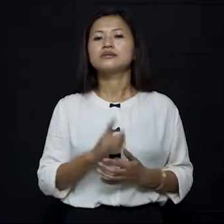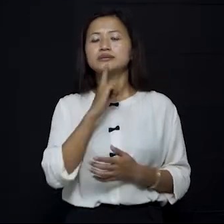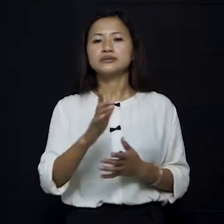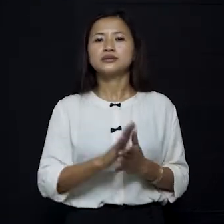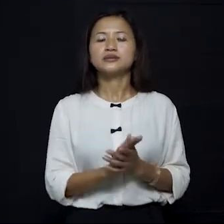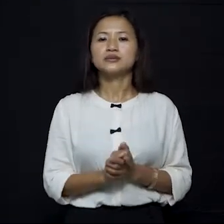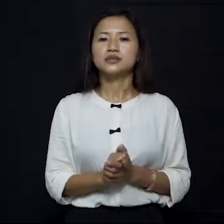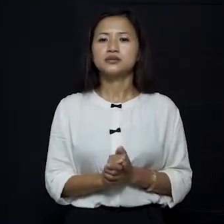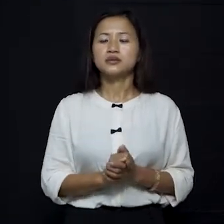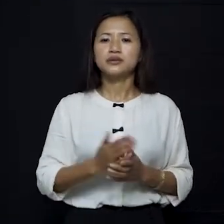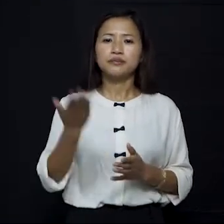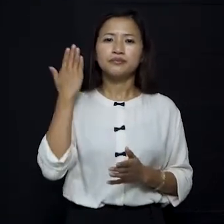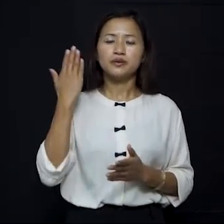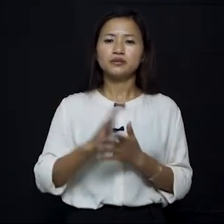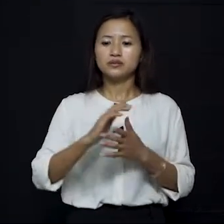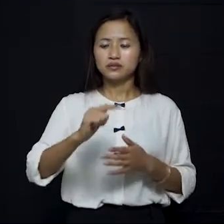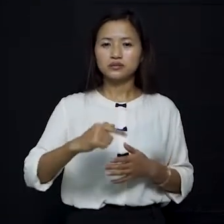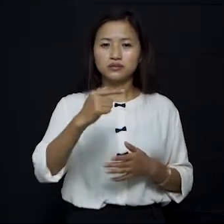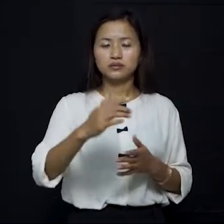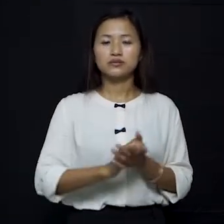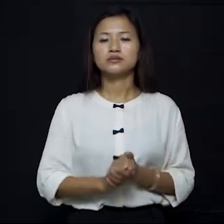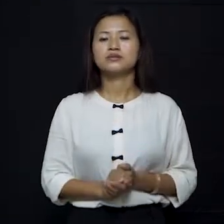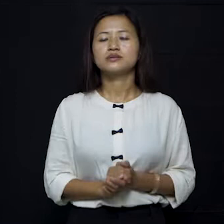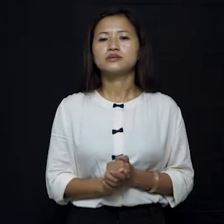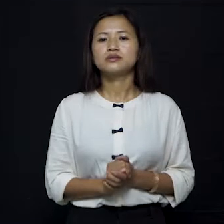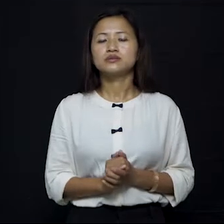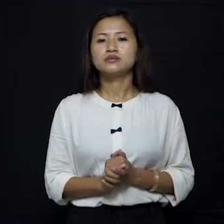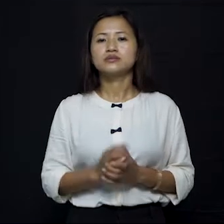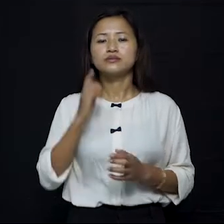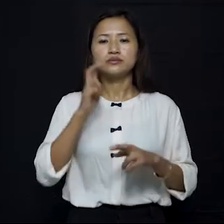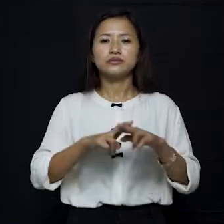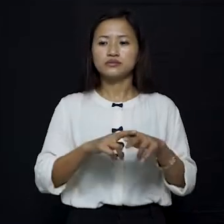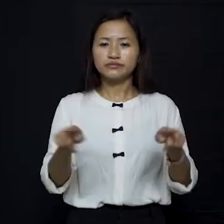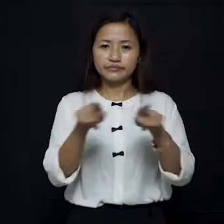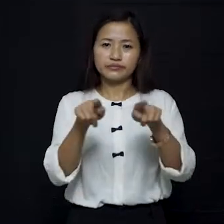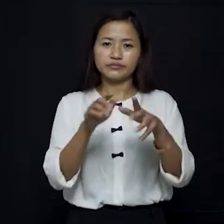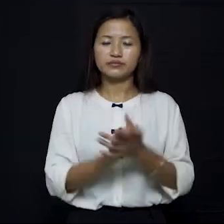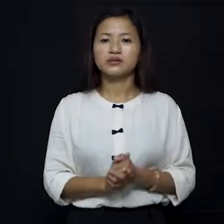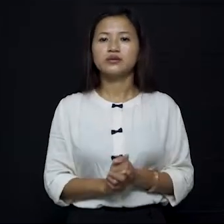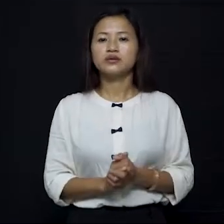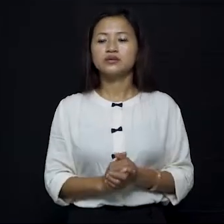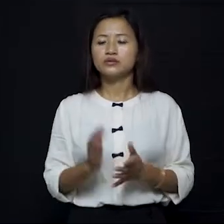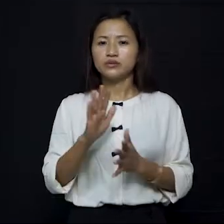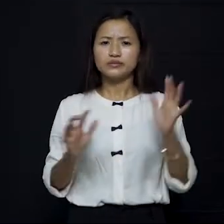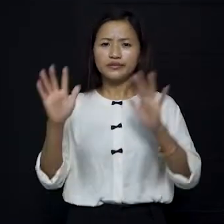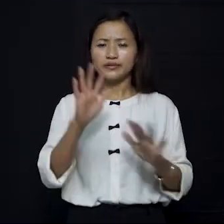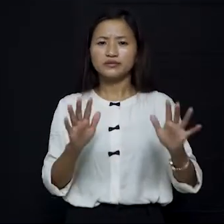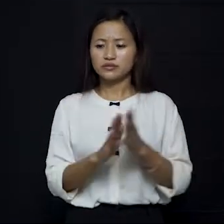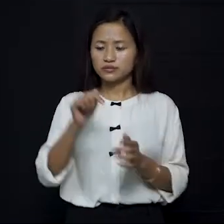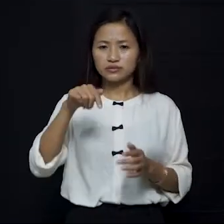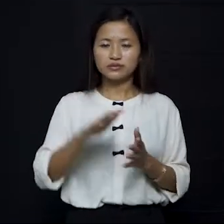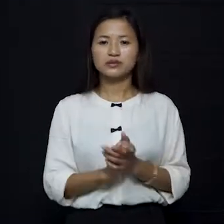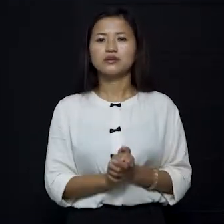saying past continuous again. That is because if you are going to refer to an action that was happening